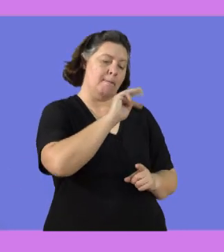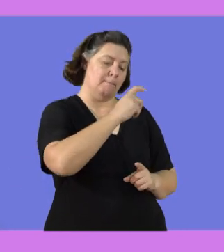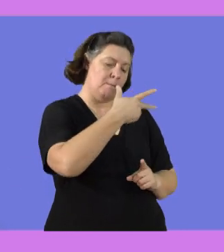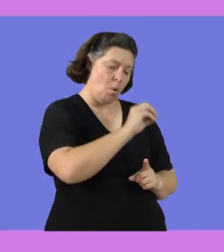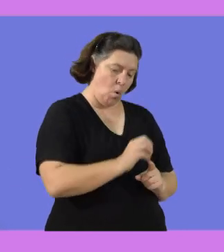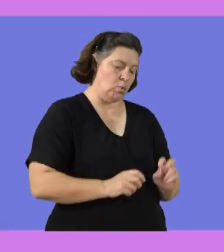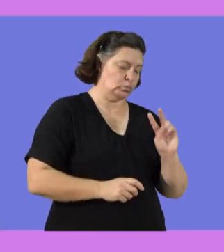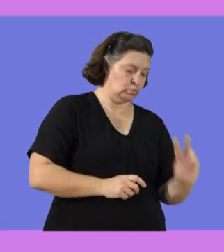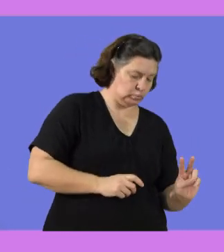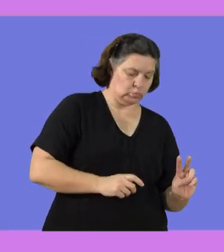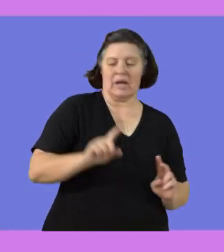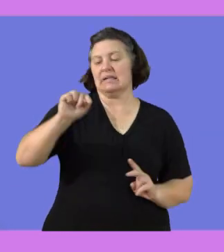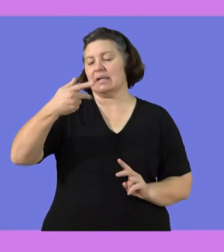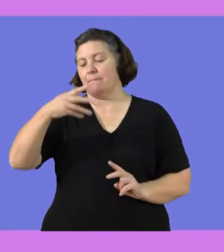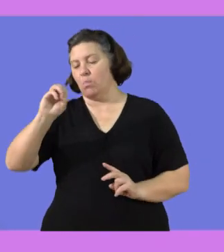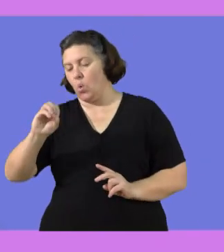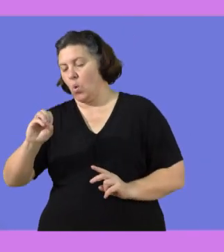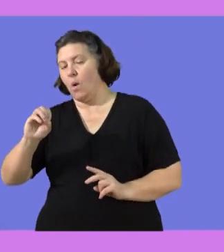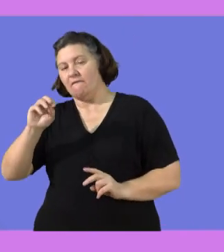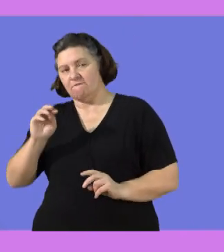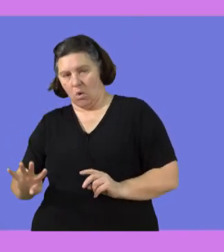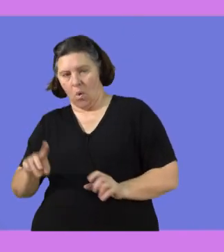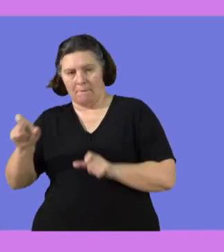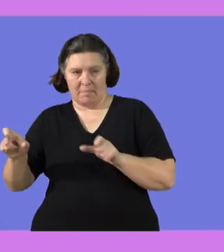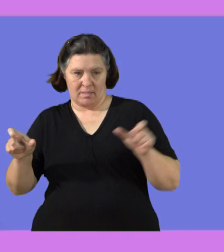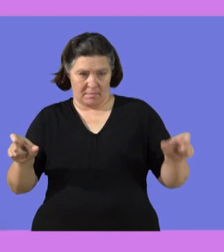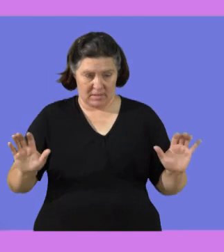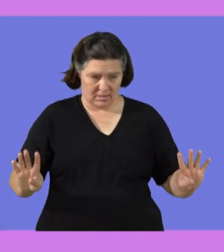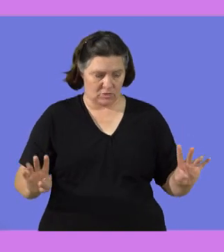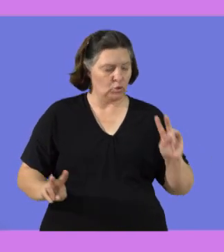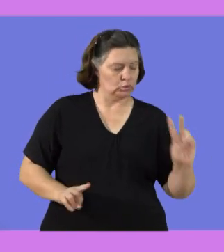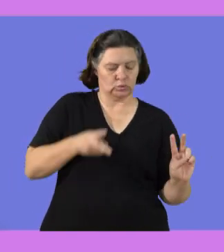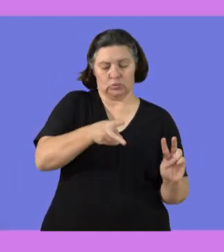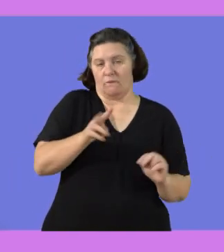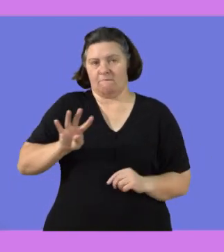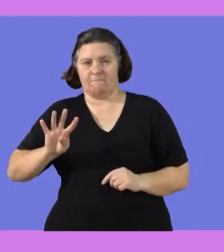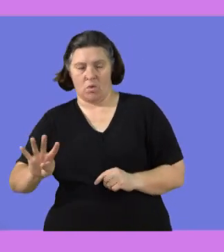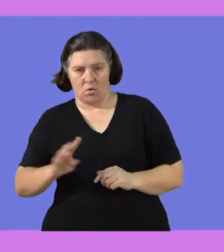family members are 4. So the ratio is 2:4.